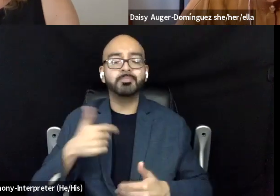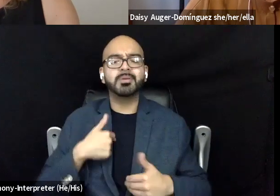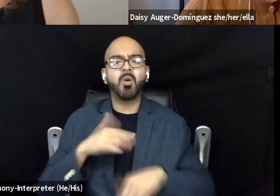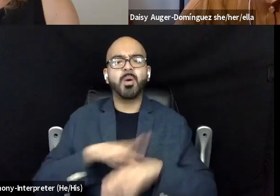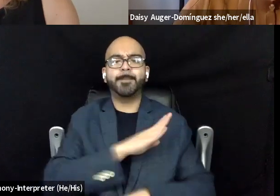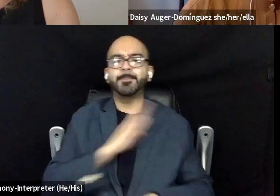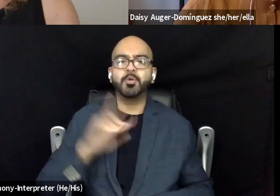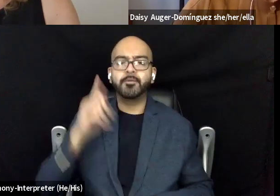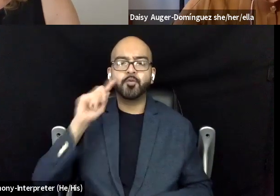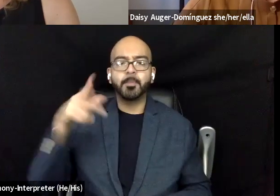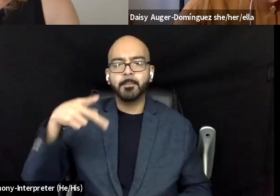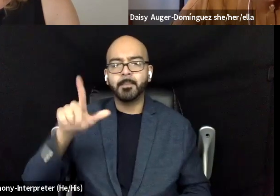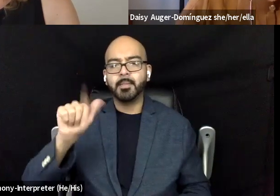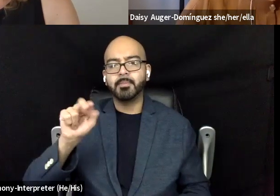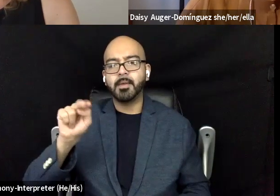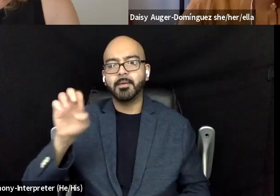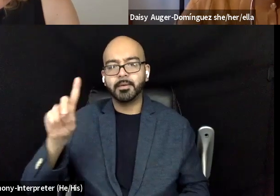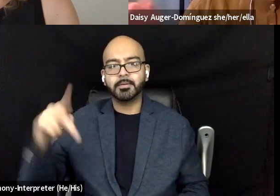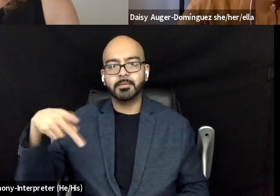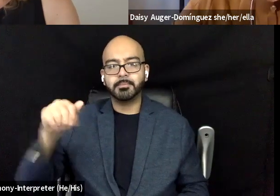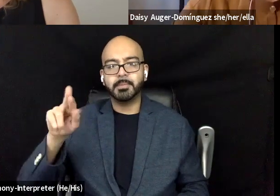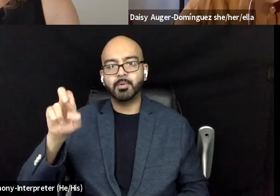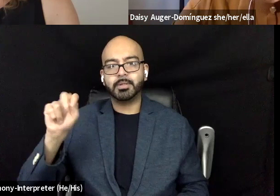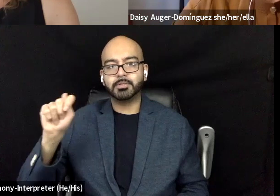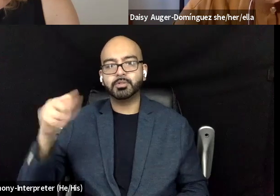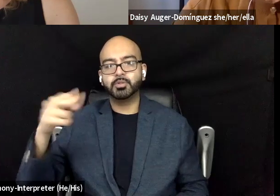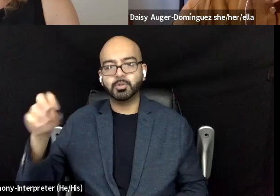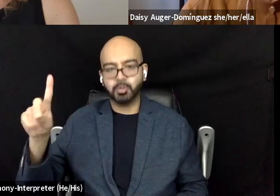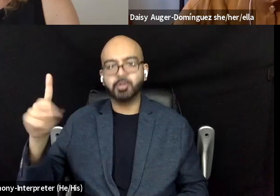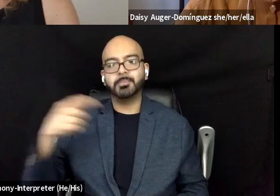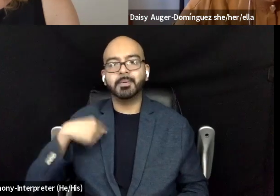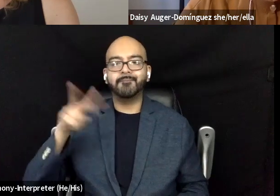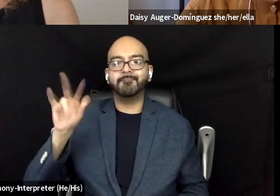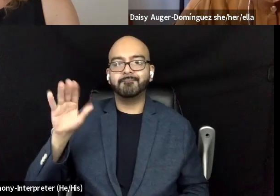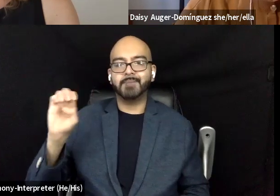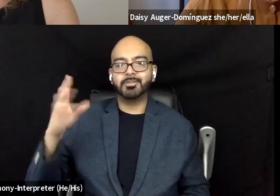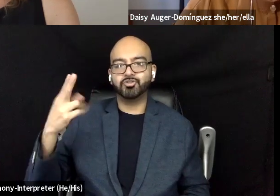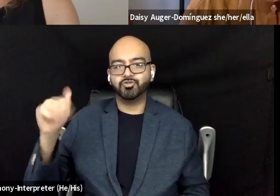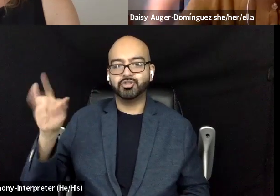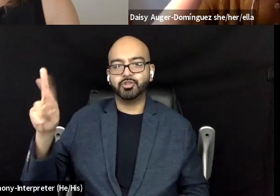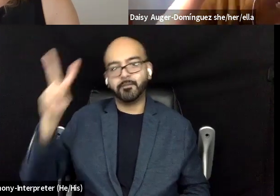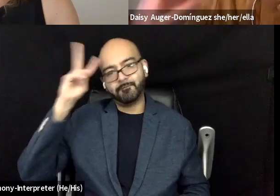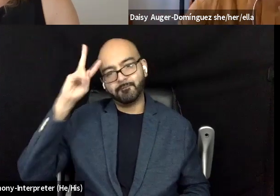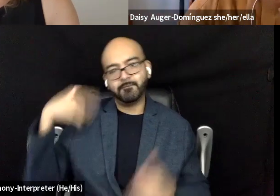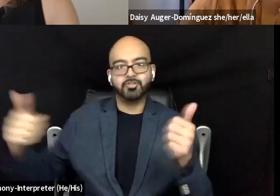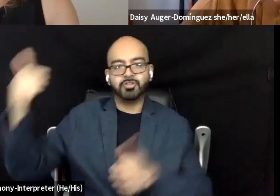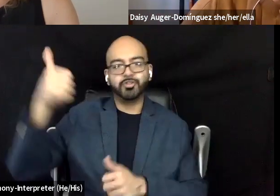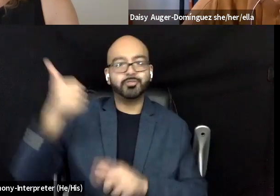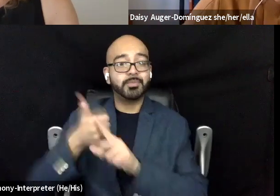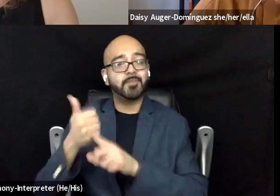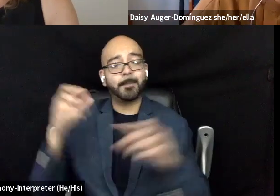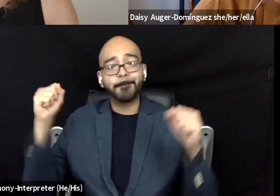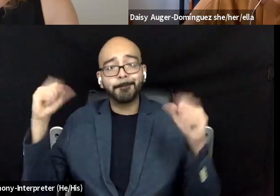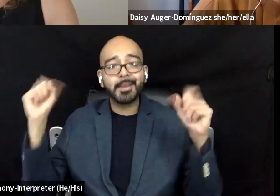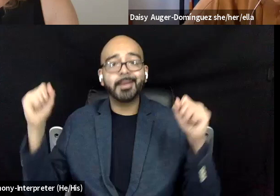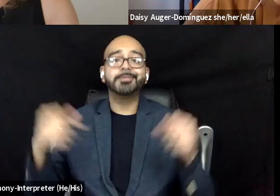the vice chair. And I'll say this, and you know, I don't know if the chair will be listening to this. The chair is an amazing white woman. But when she